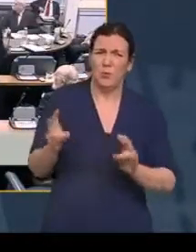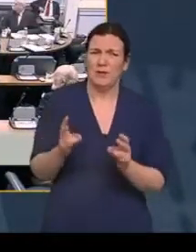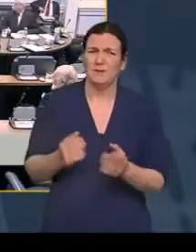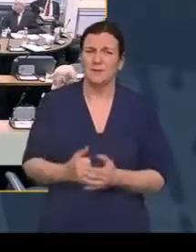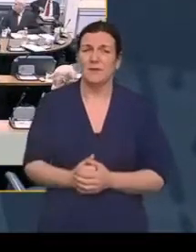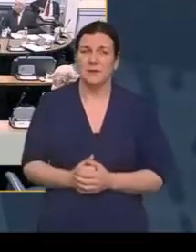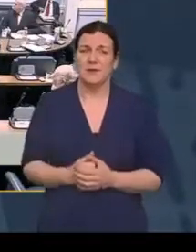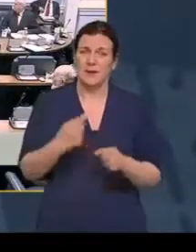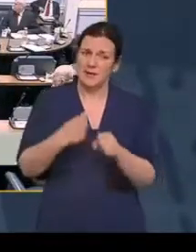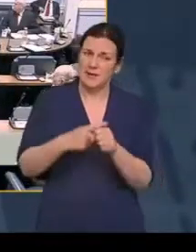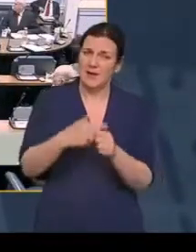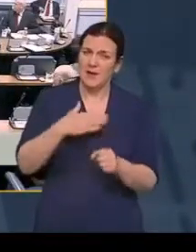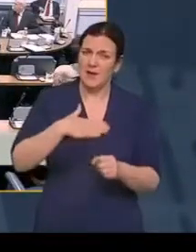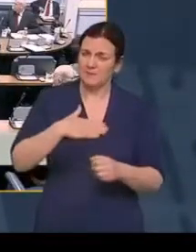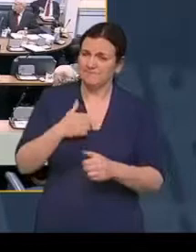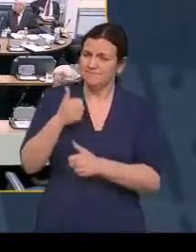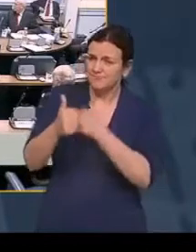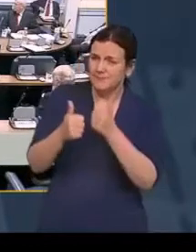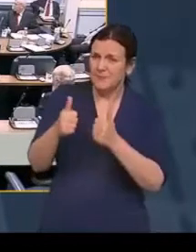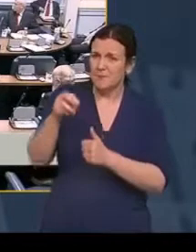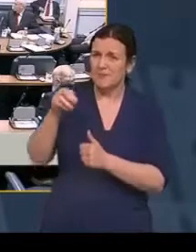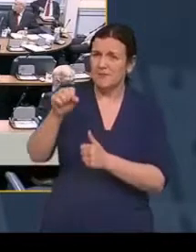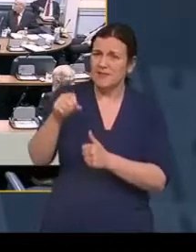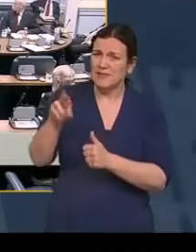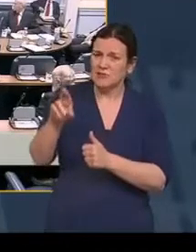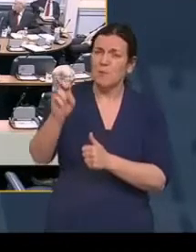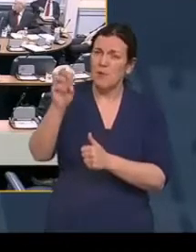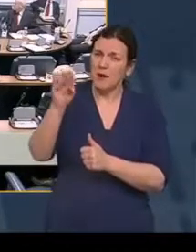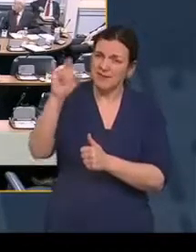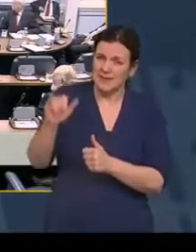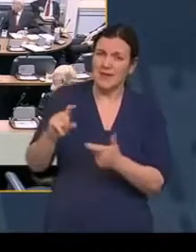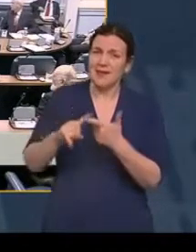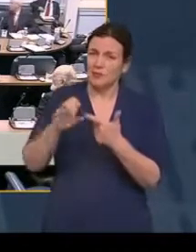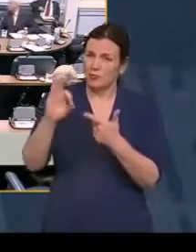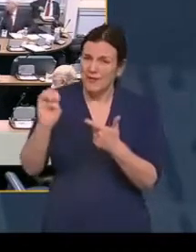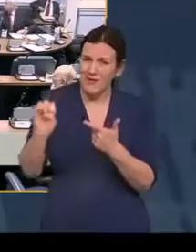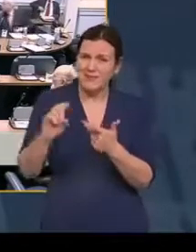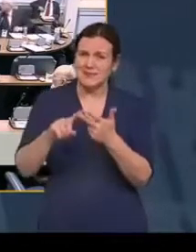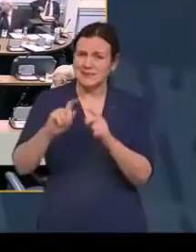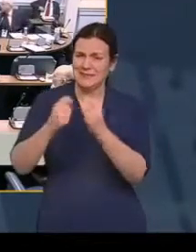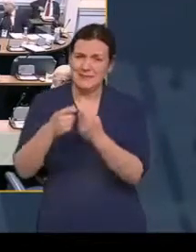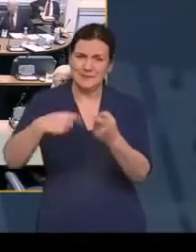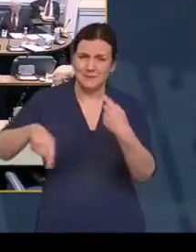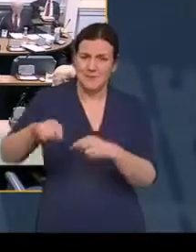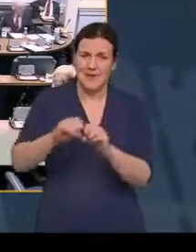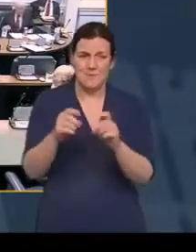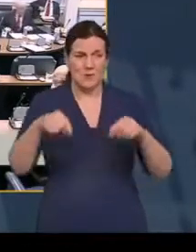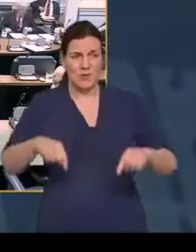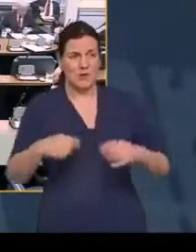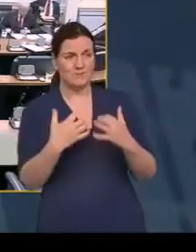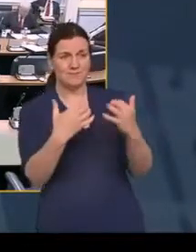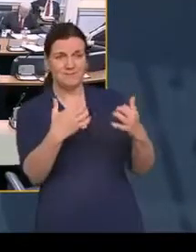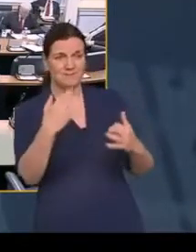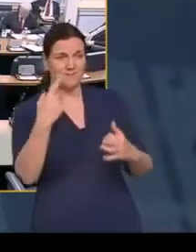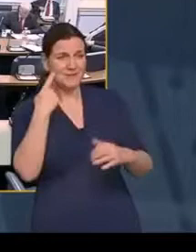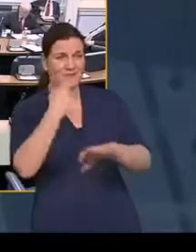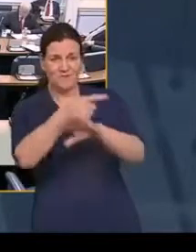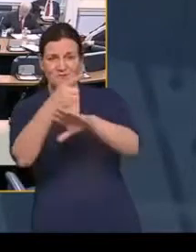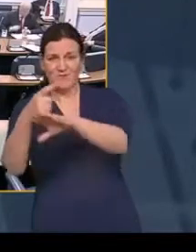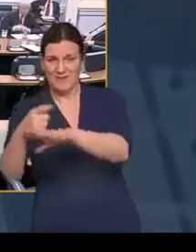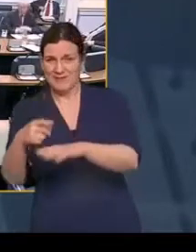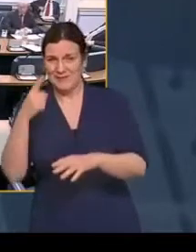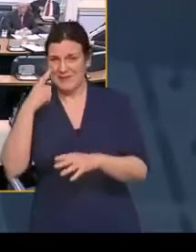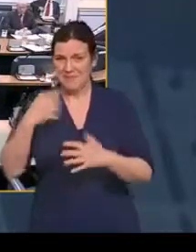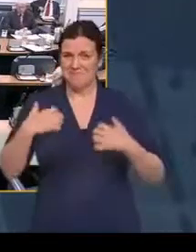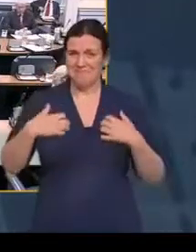very briefly, again I'd like to commend Senator Mark Daly here and Grace and his team and everybody here in the gallery, as